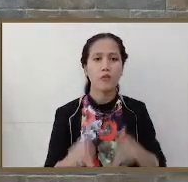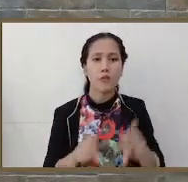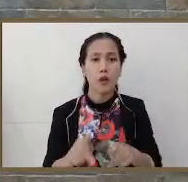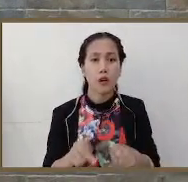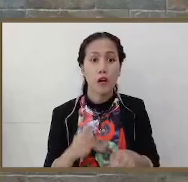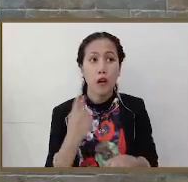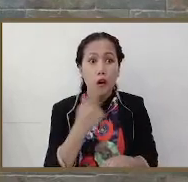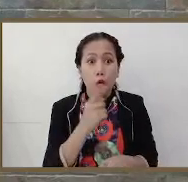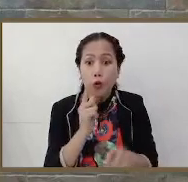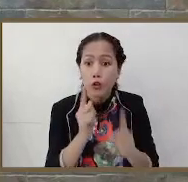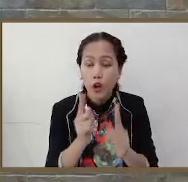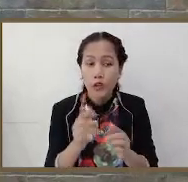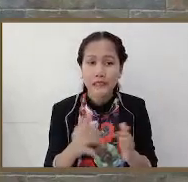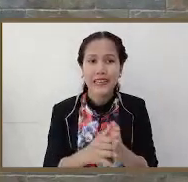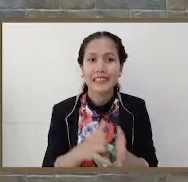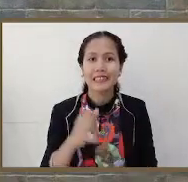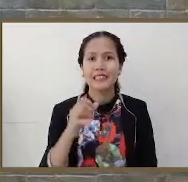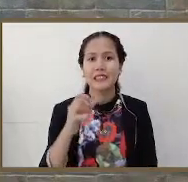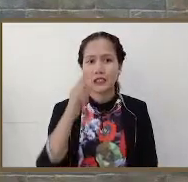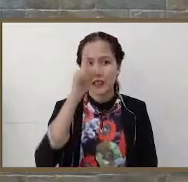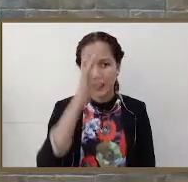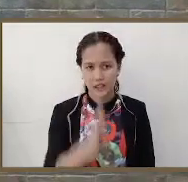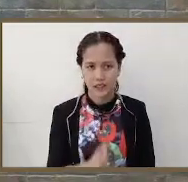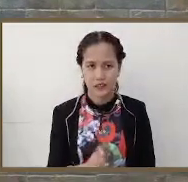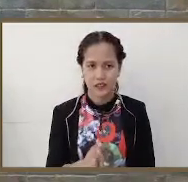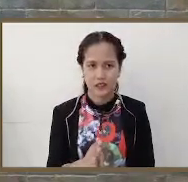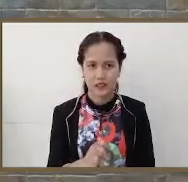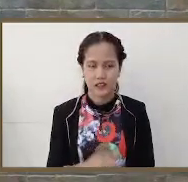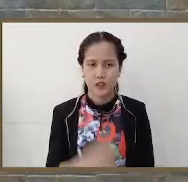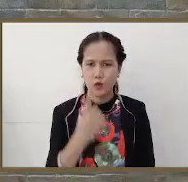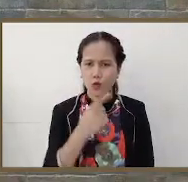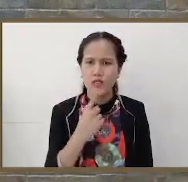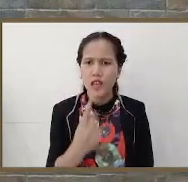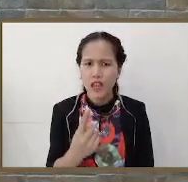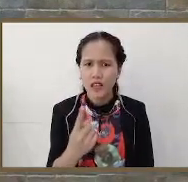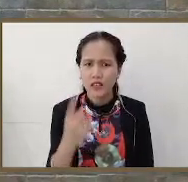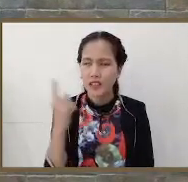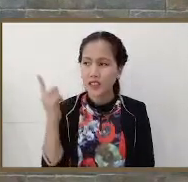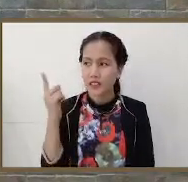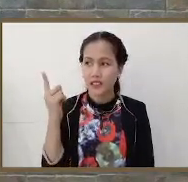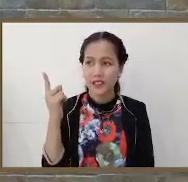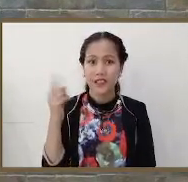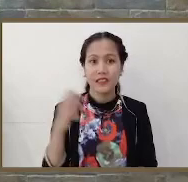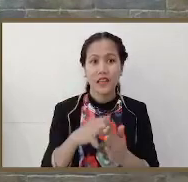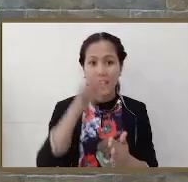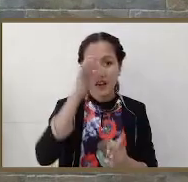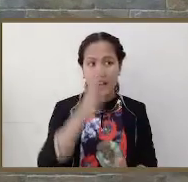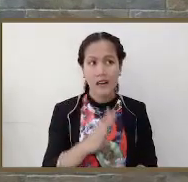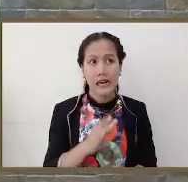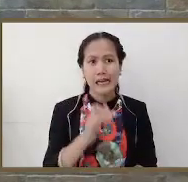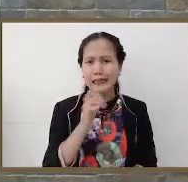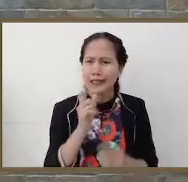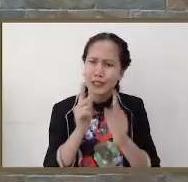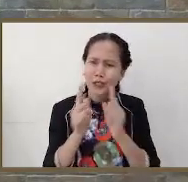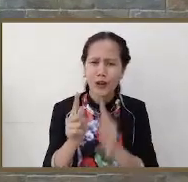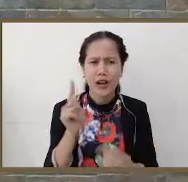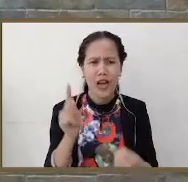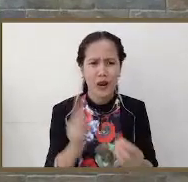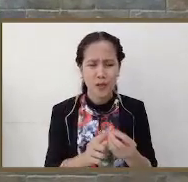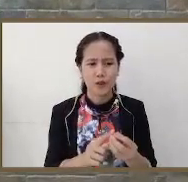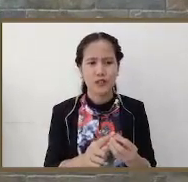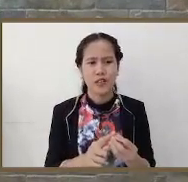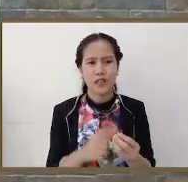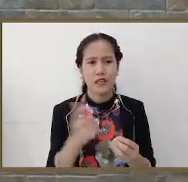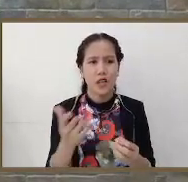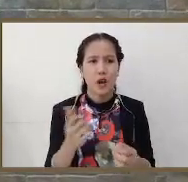dito ay ang Diyos. Sabi ng Diyos, my people. He's not talking about his enemy. He's talking